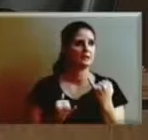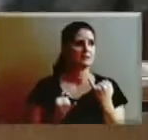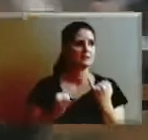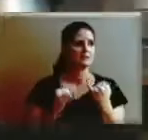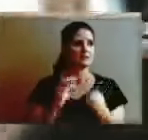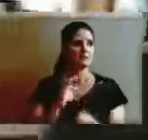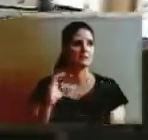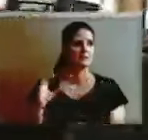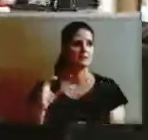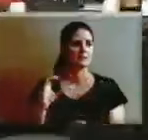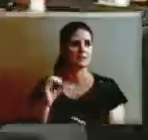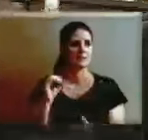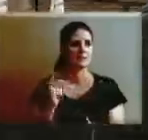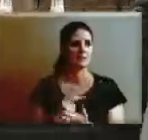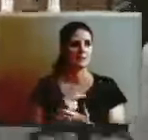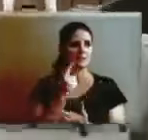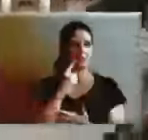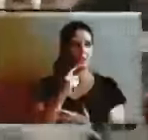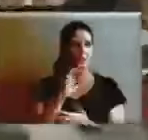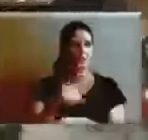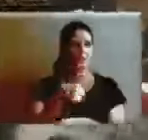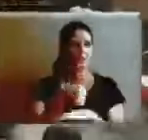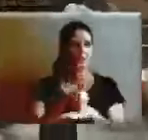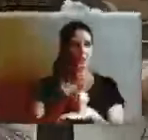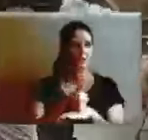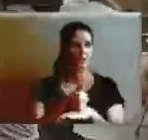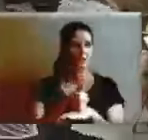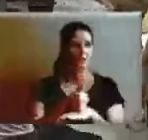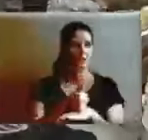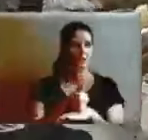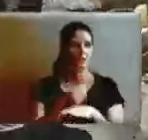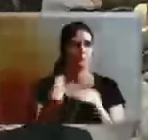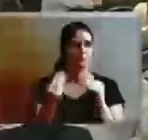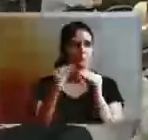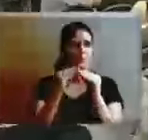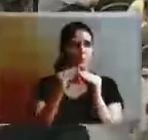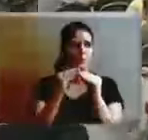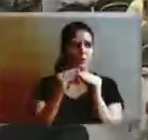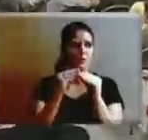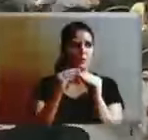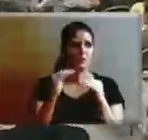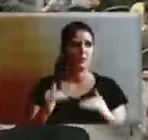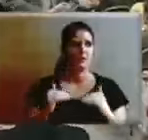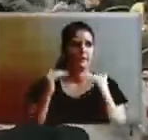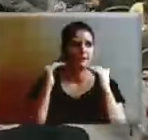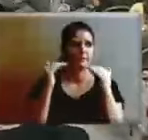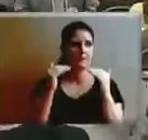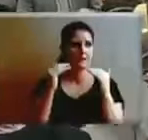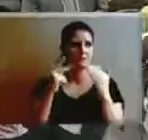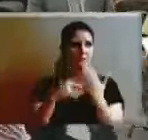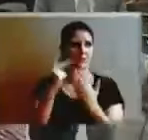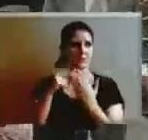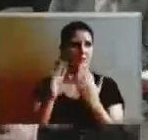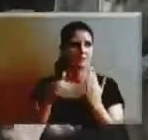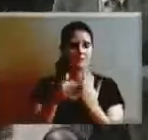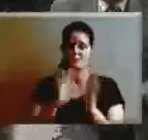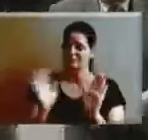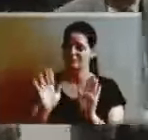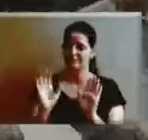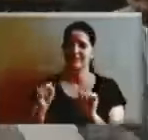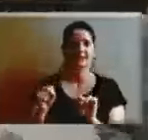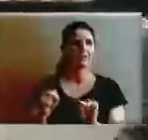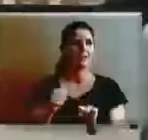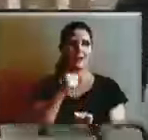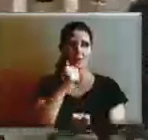the approval to establish additional advanced program centers for 2014-15. Ms. Westland. Yes, I don't have a question